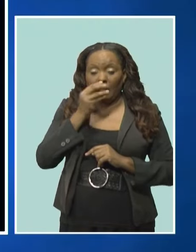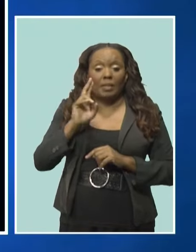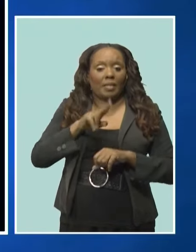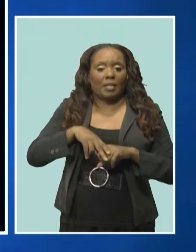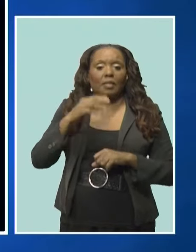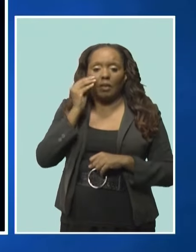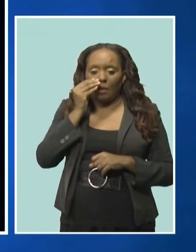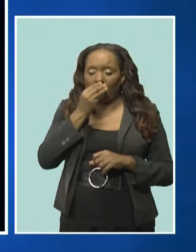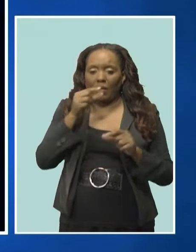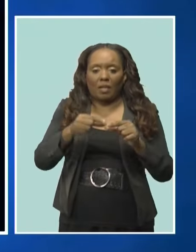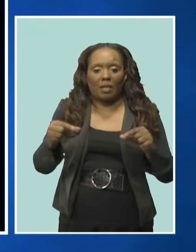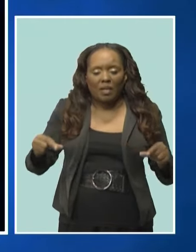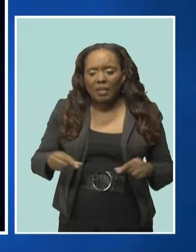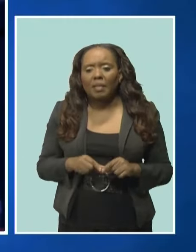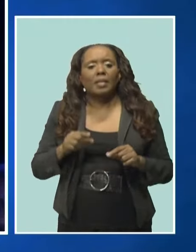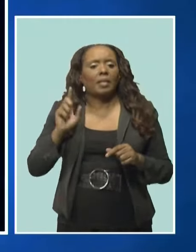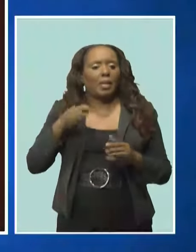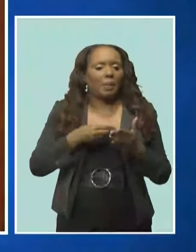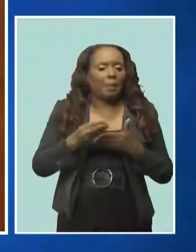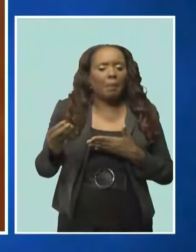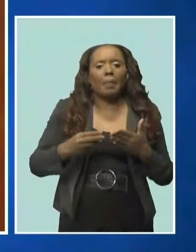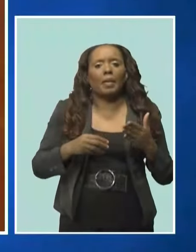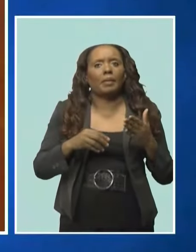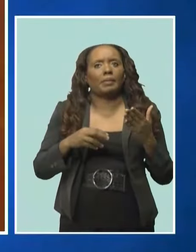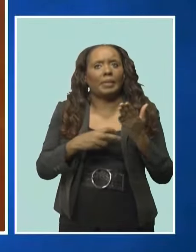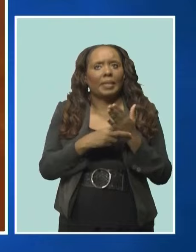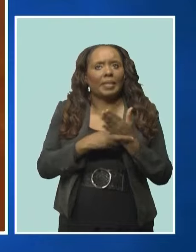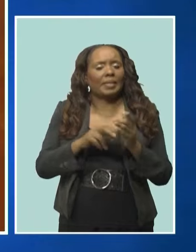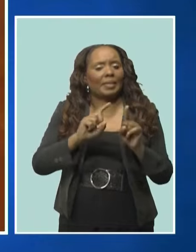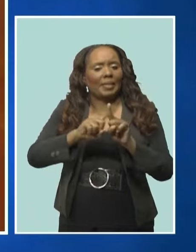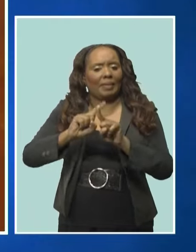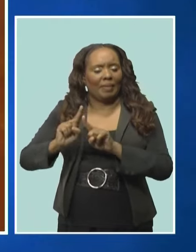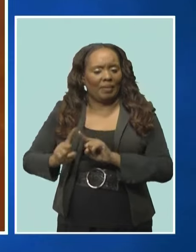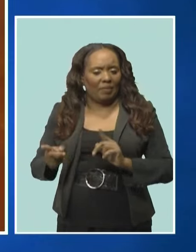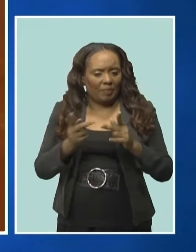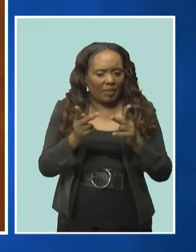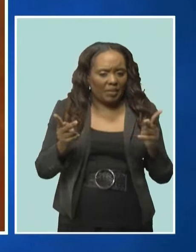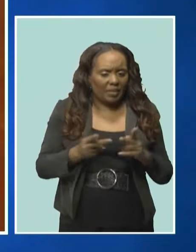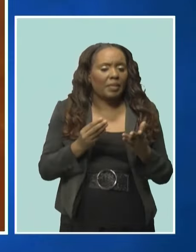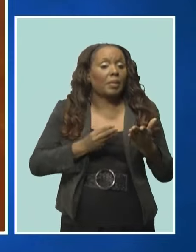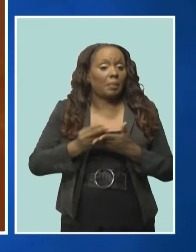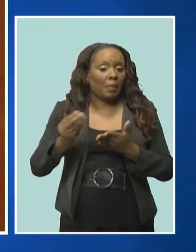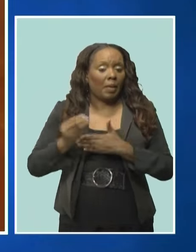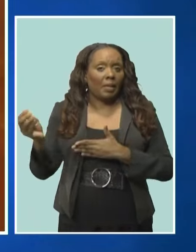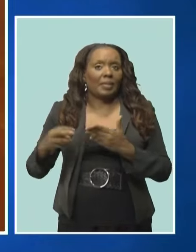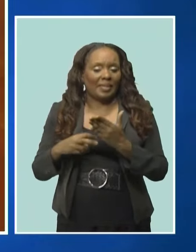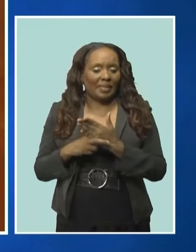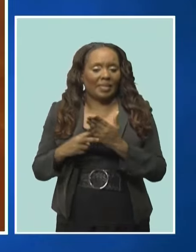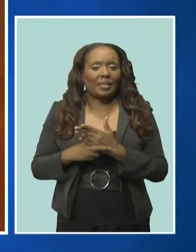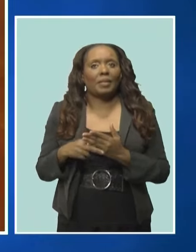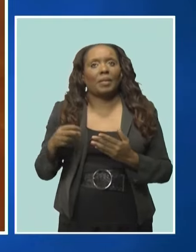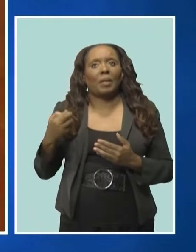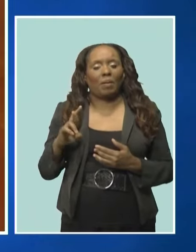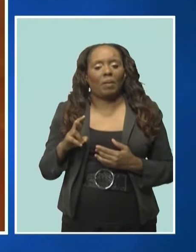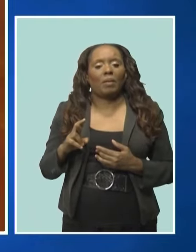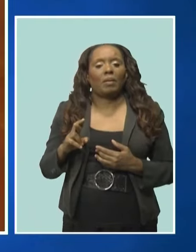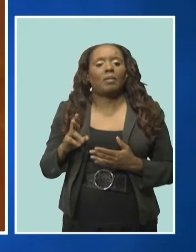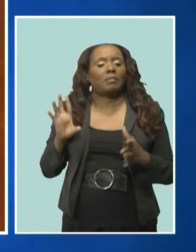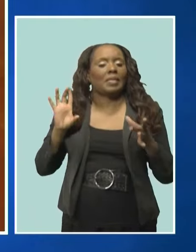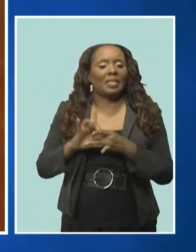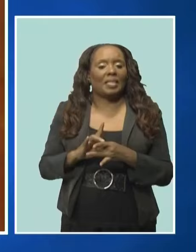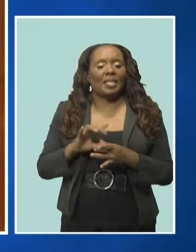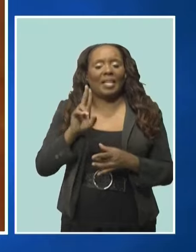the NCF, CS Pharmacy, a slew of ticketing box offices, and you can log on to the NCF